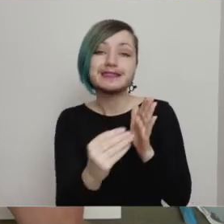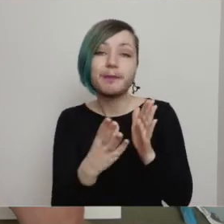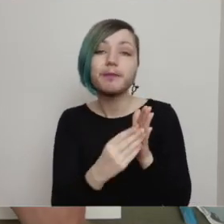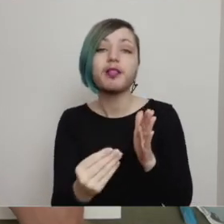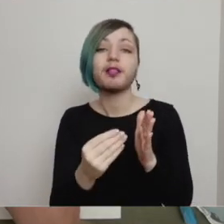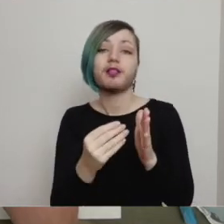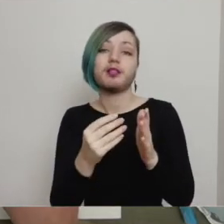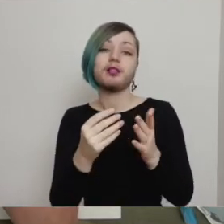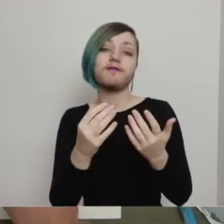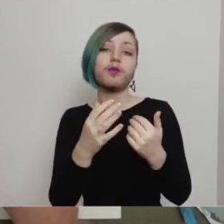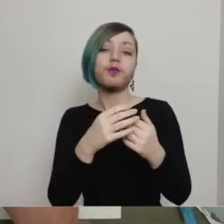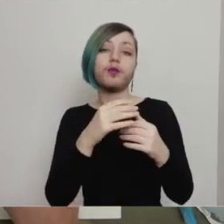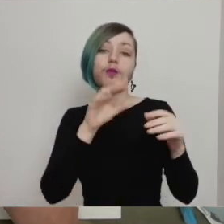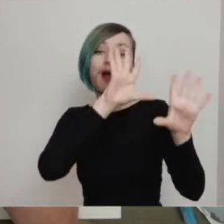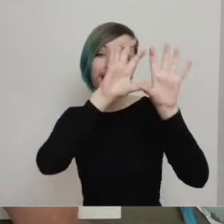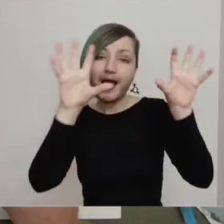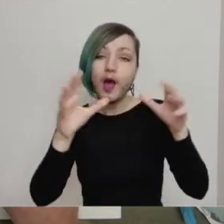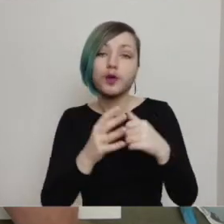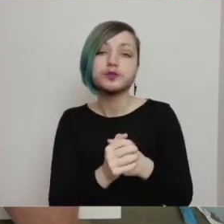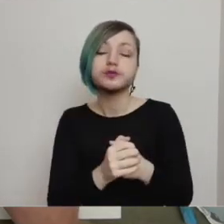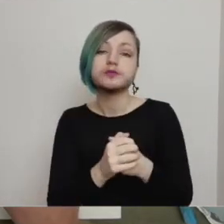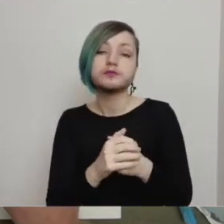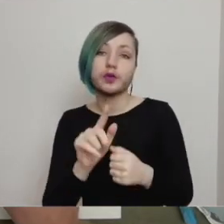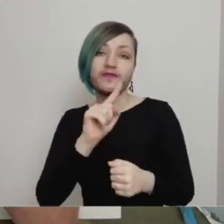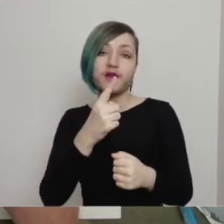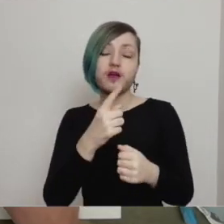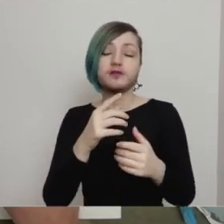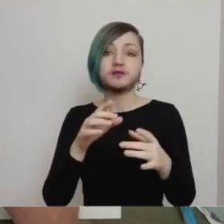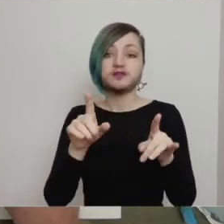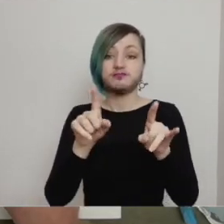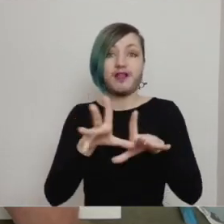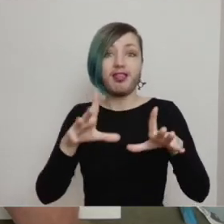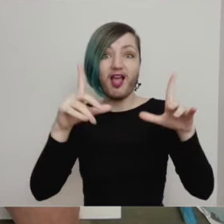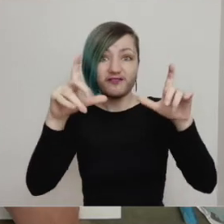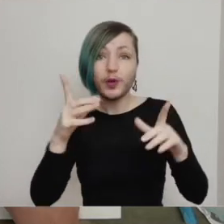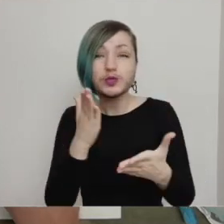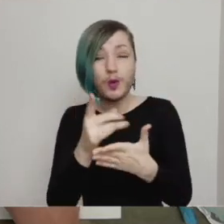clouds here. You can see we've got some really photorealistic ones.